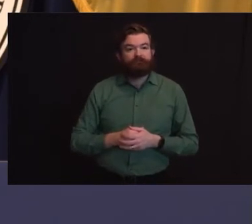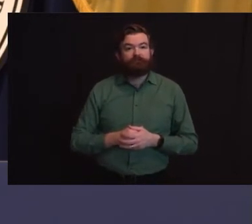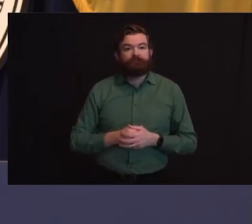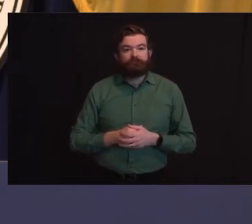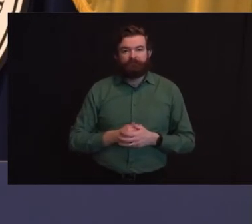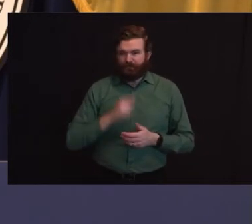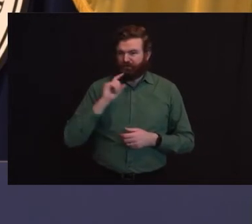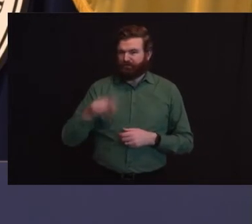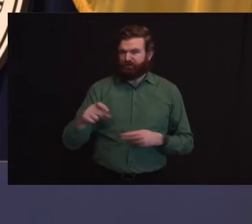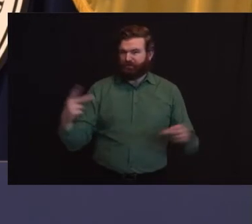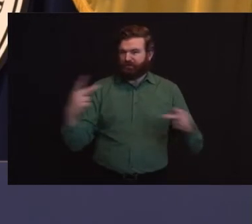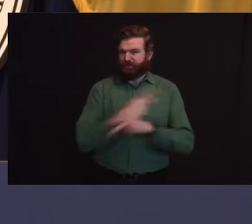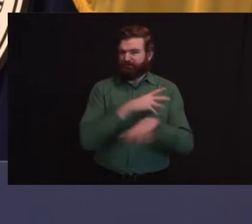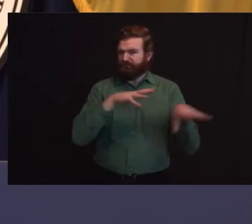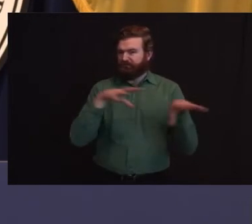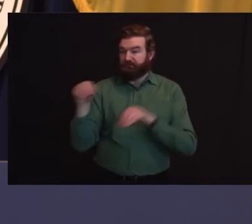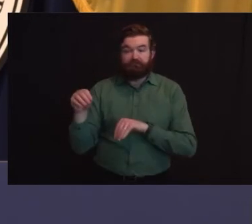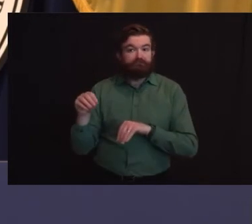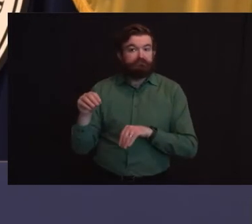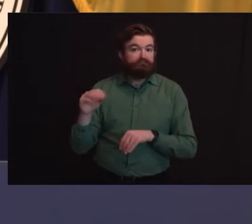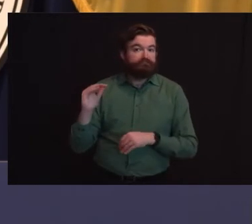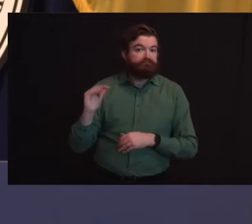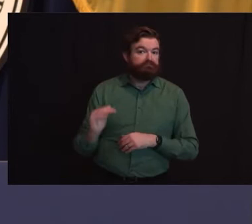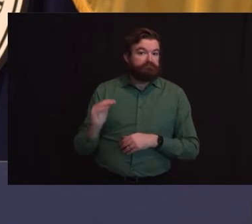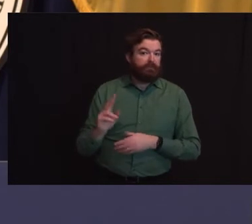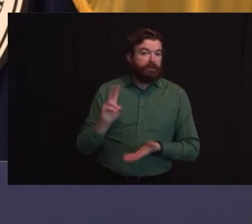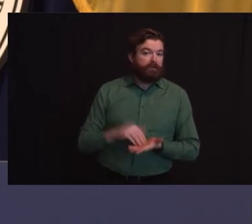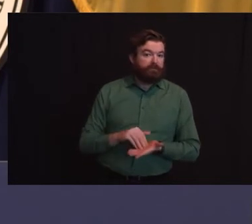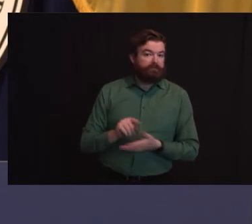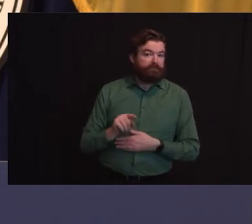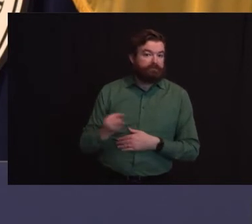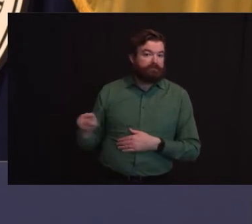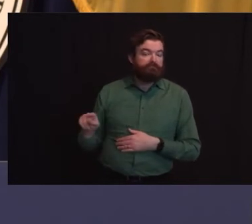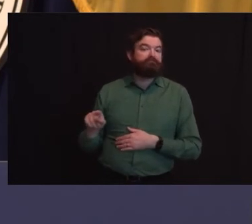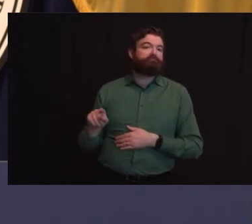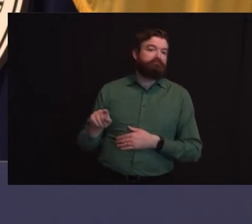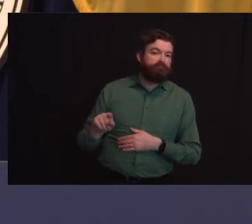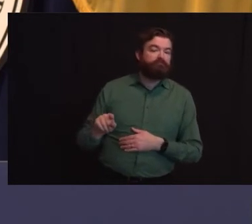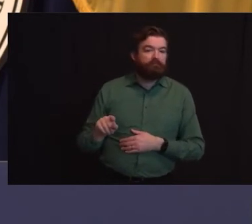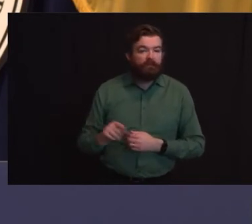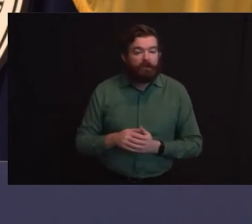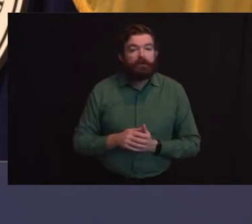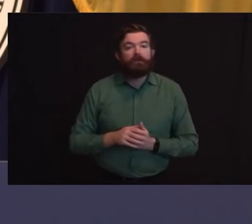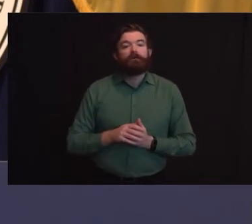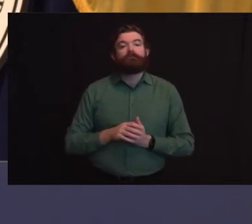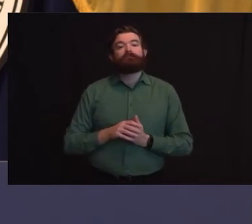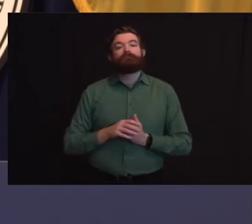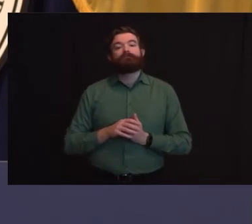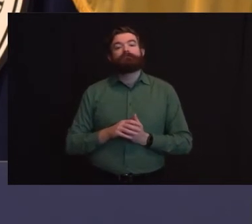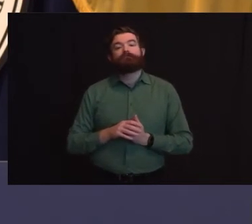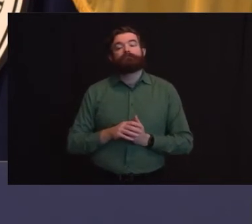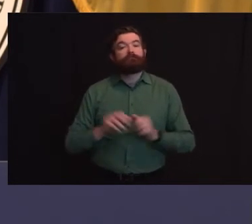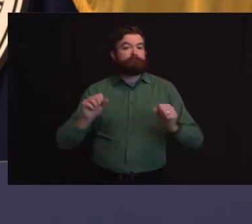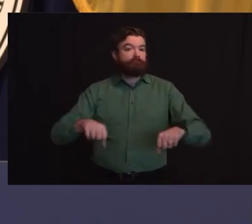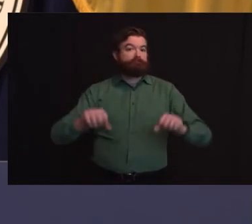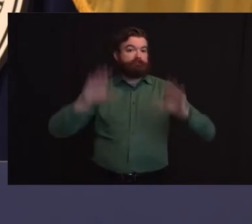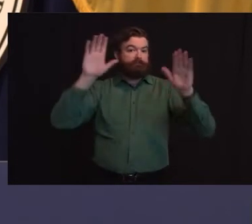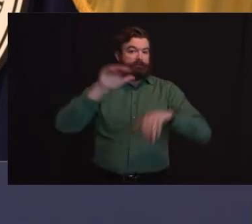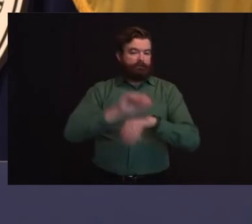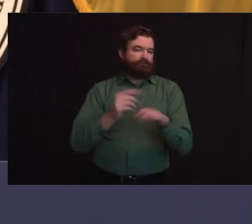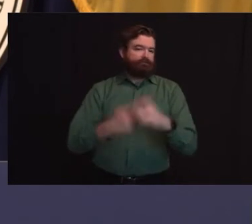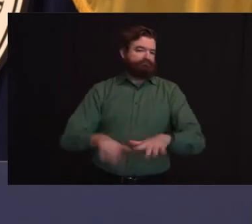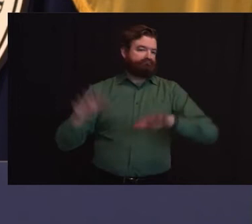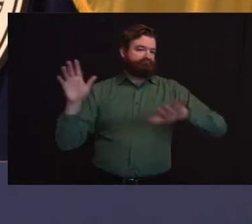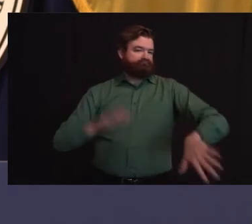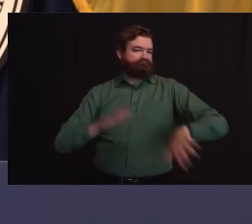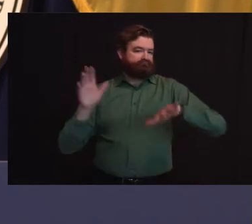So just to reiterate, possibly beginning Sunday night, and the question is, are you Is it one of these where we're on the fence between snow and rain, or